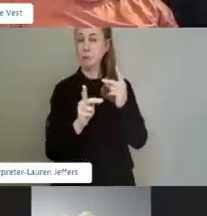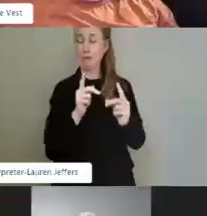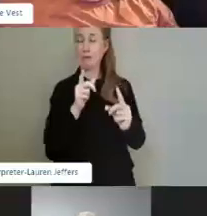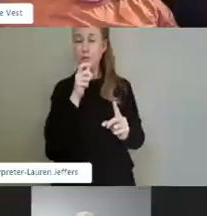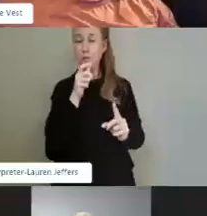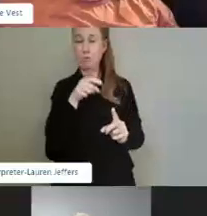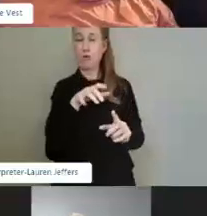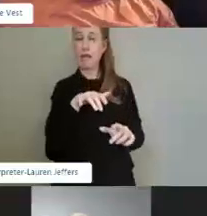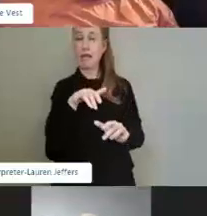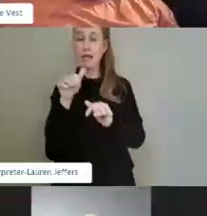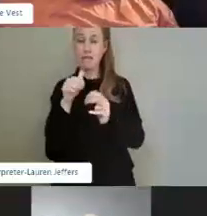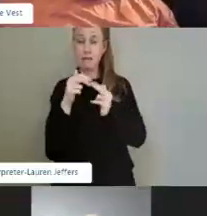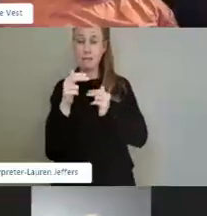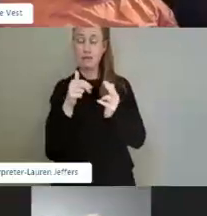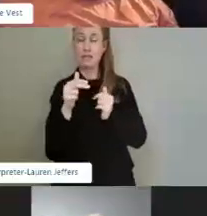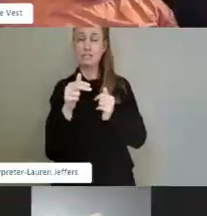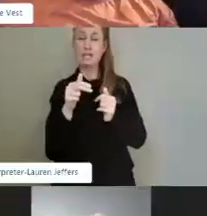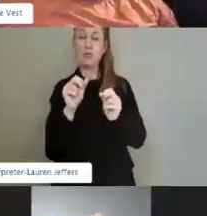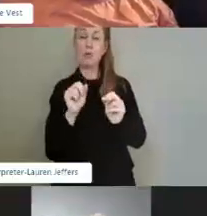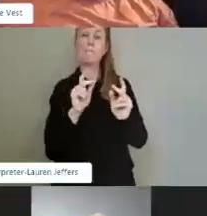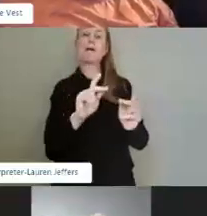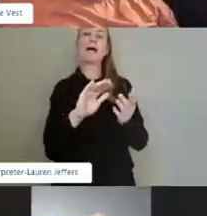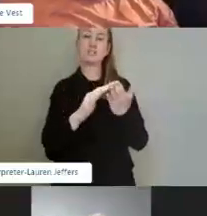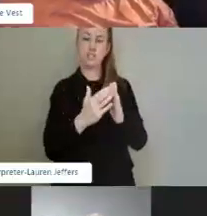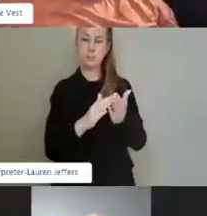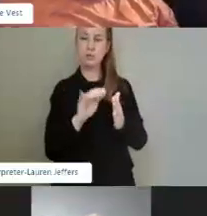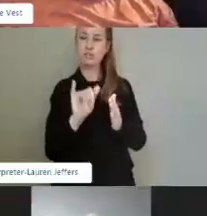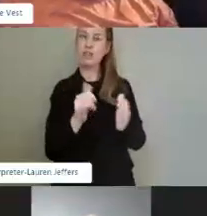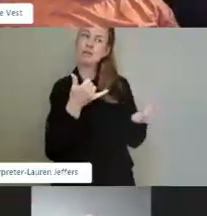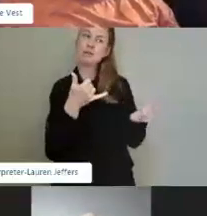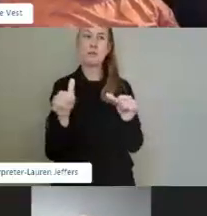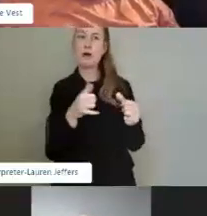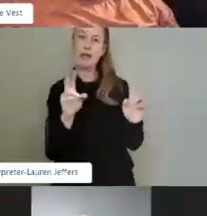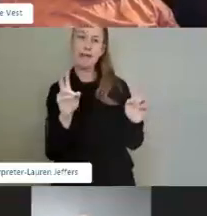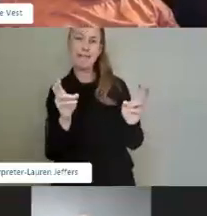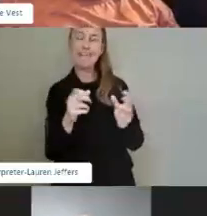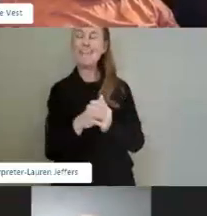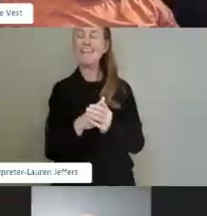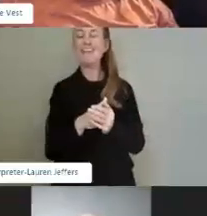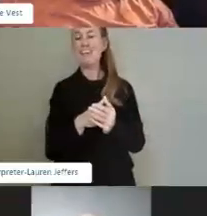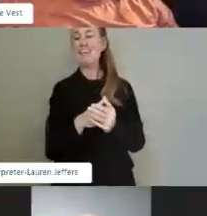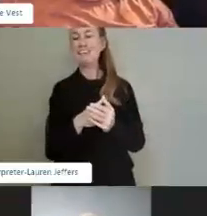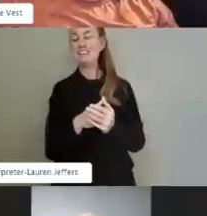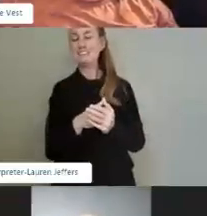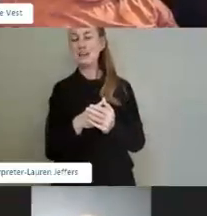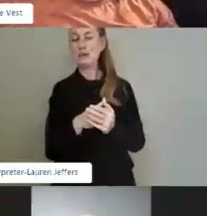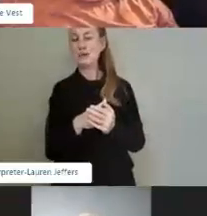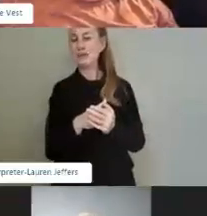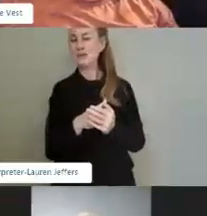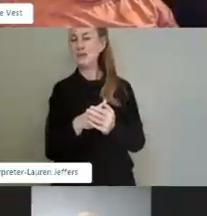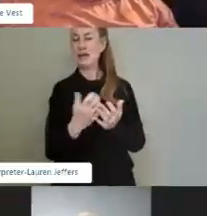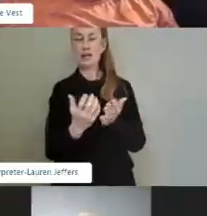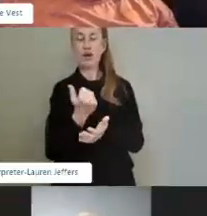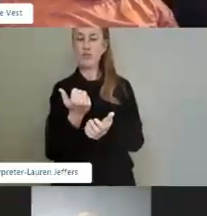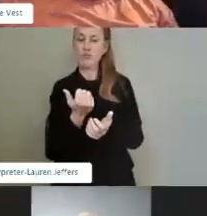their facilities and moved back into the community. So that was a party. And I've been able to get them the things that they need